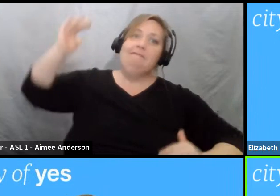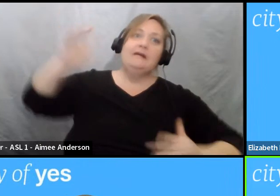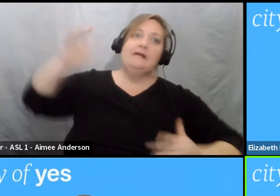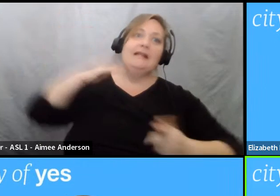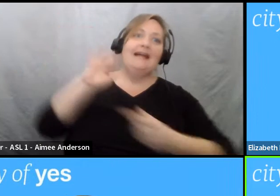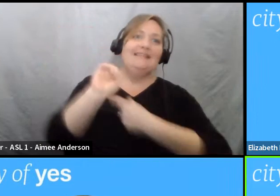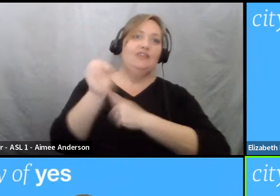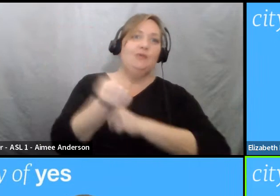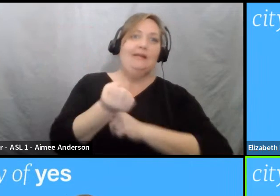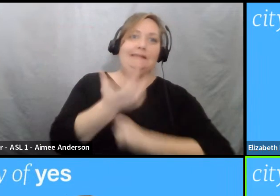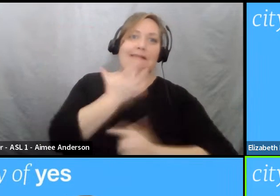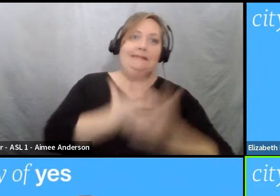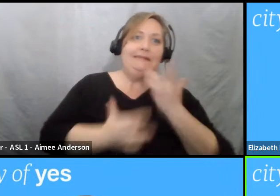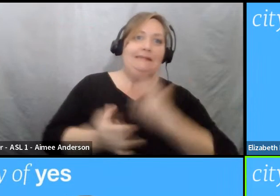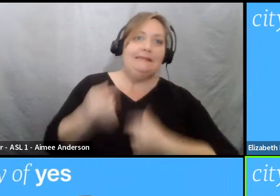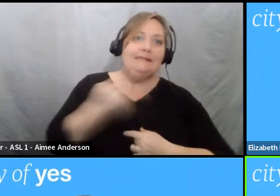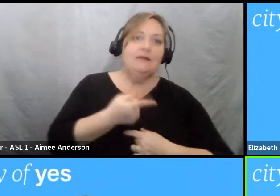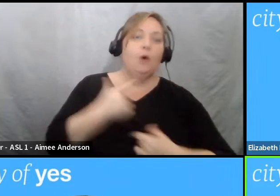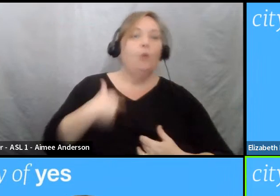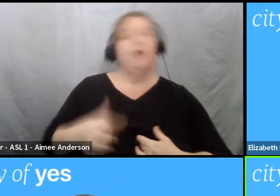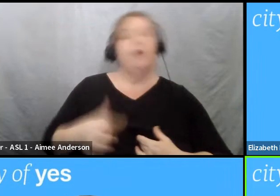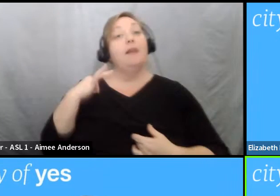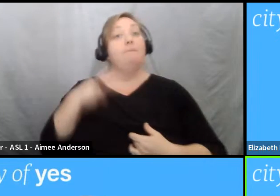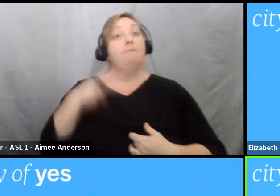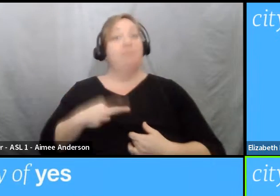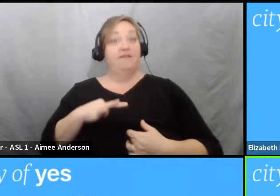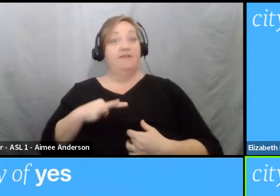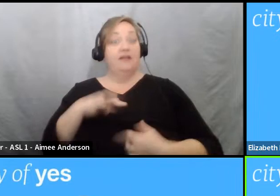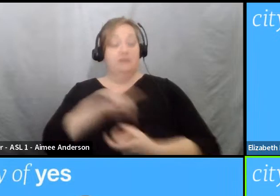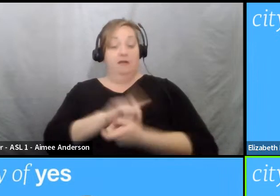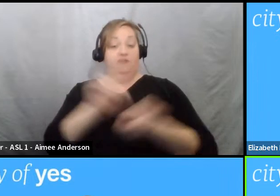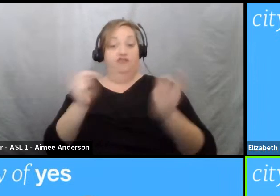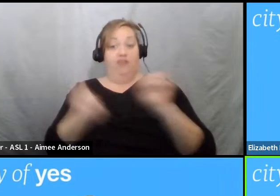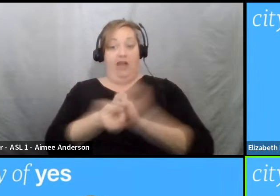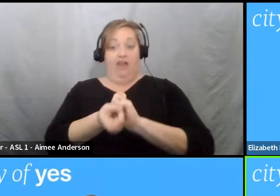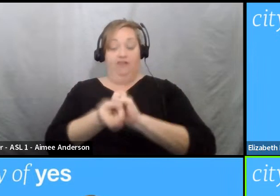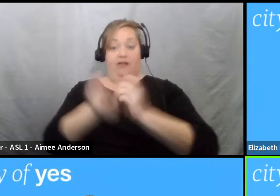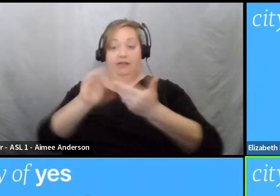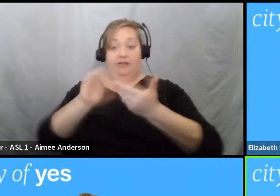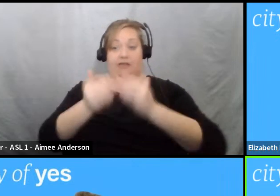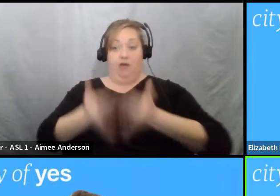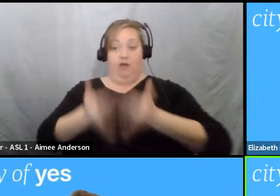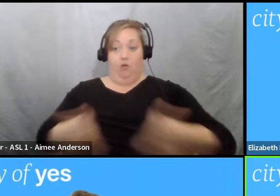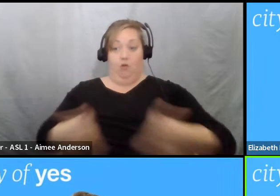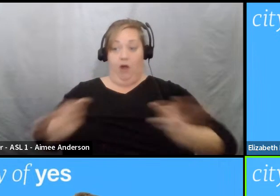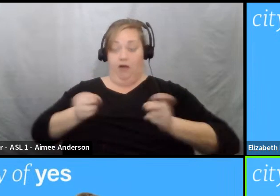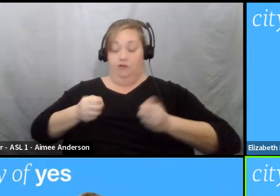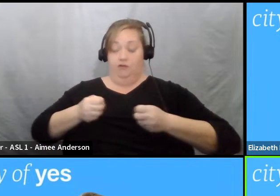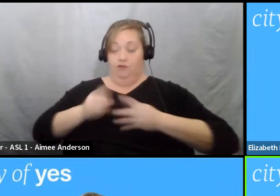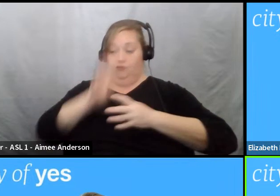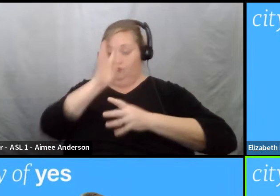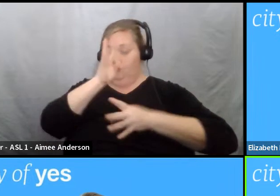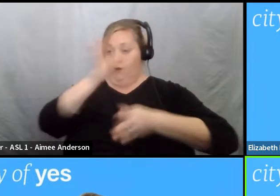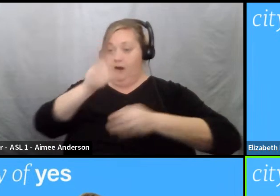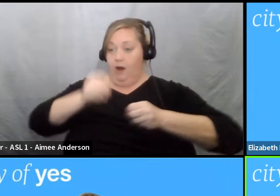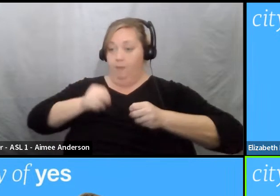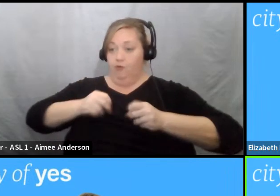one of the benefits of changes that are citywide that create opportunities